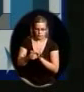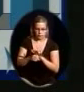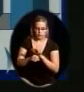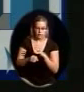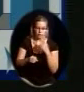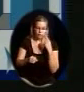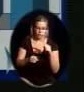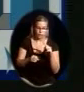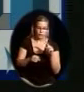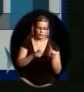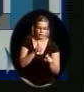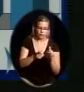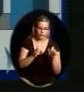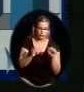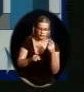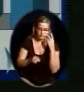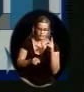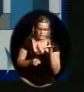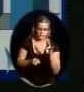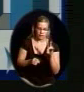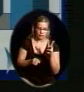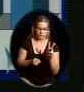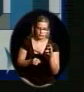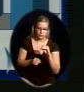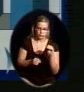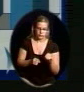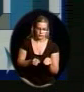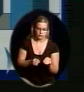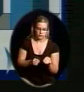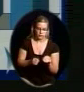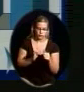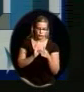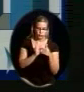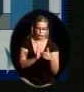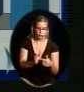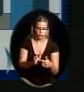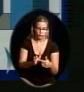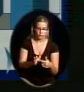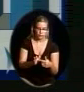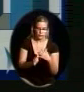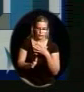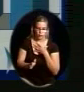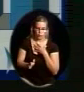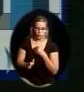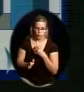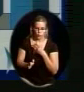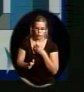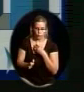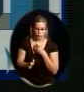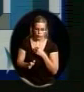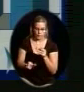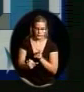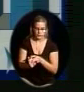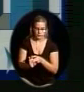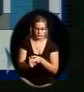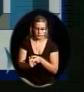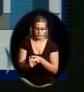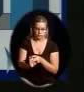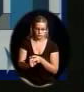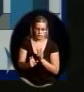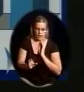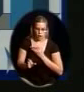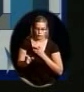in the survey, as you can see, 76% showed that the white participation there, and in our